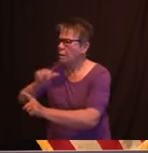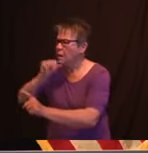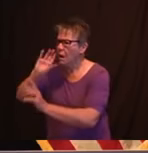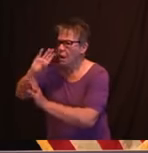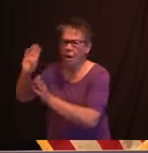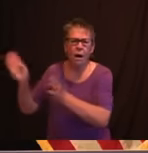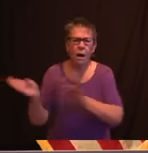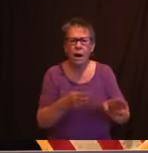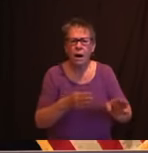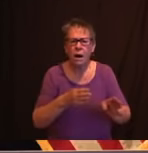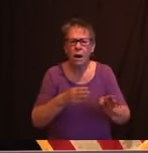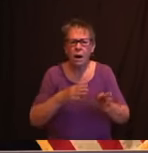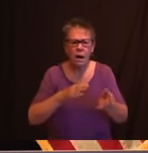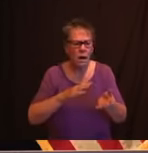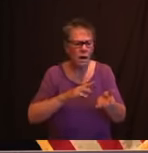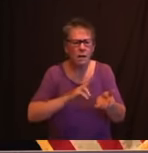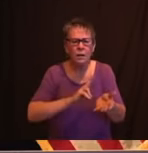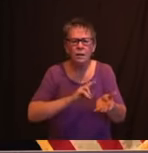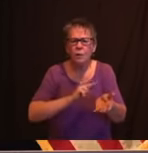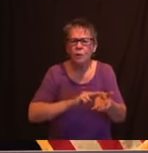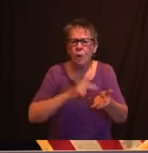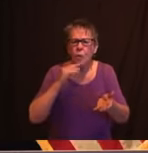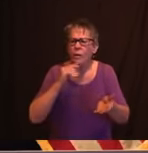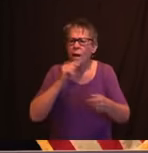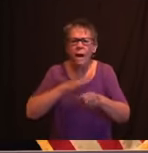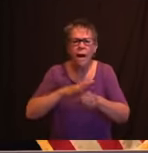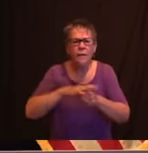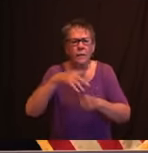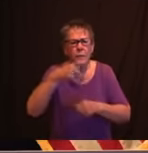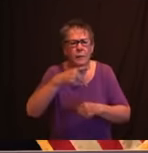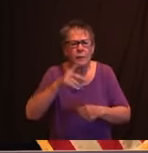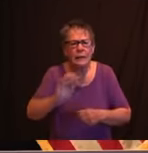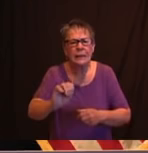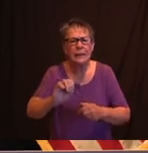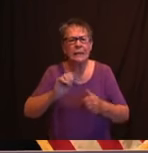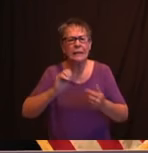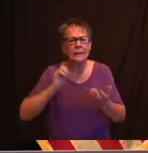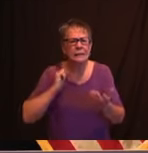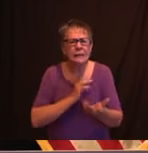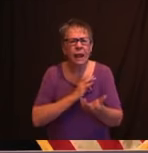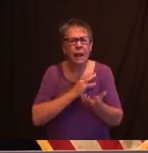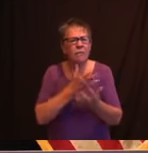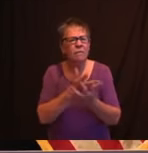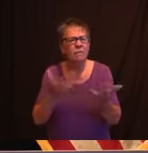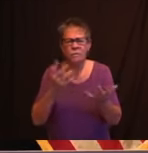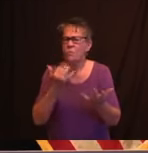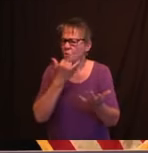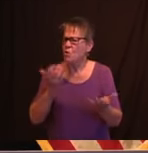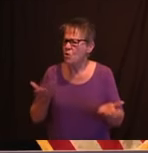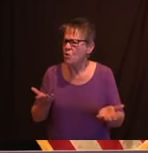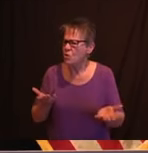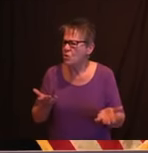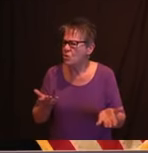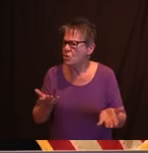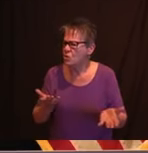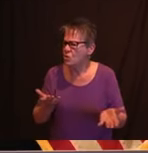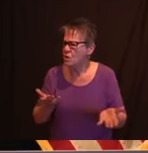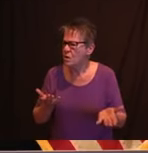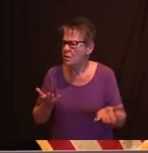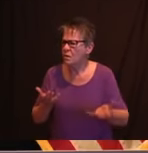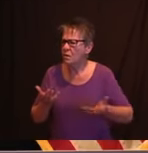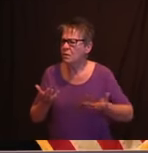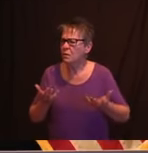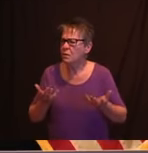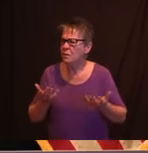to address that? The Manat report doesn't mention the 3 nursing homes your administration administers. Will there be a report on how things